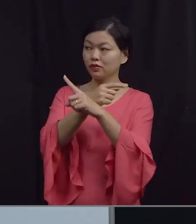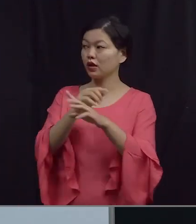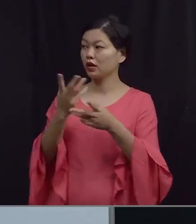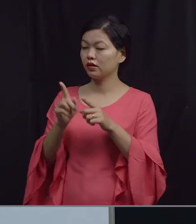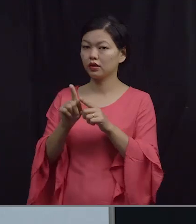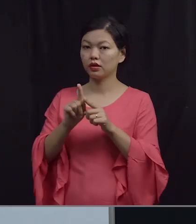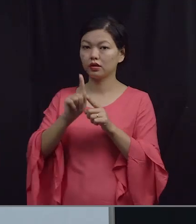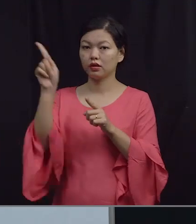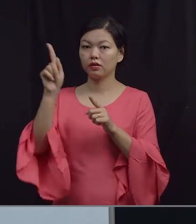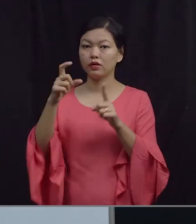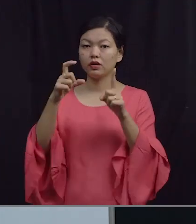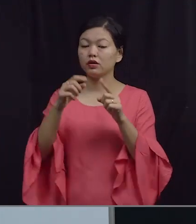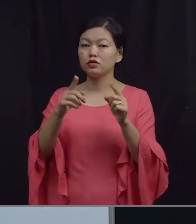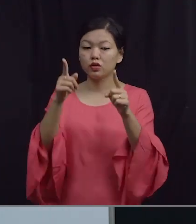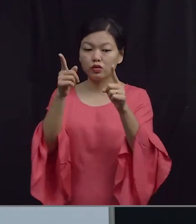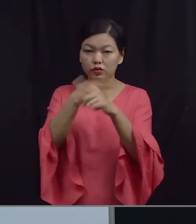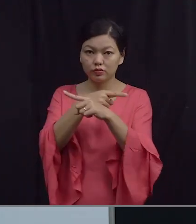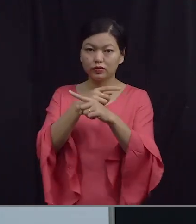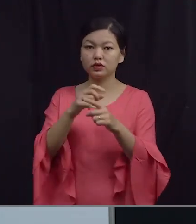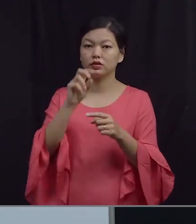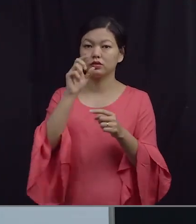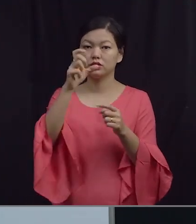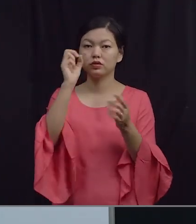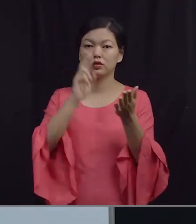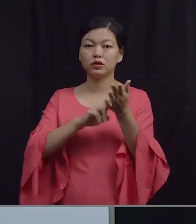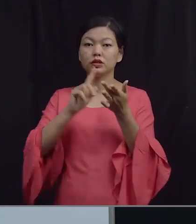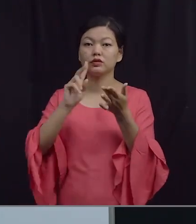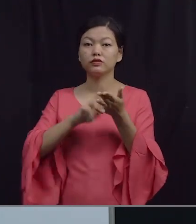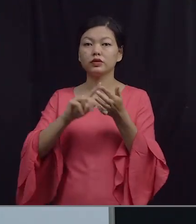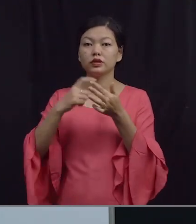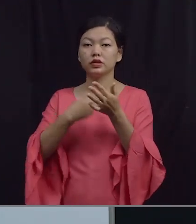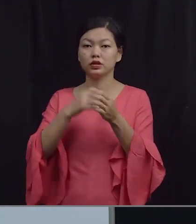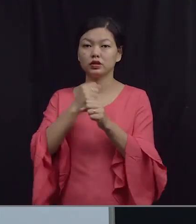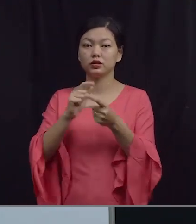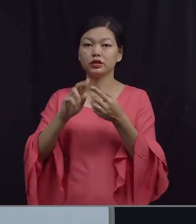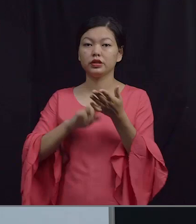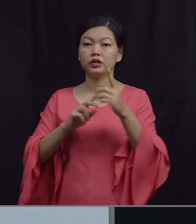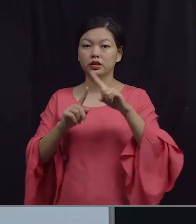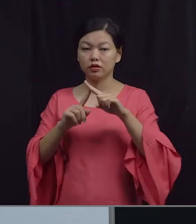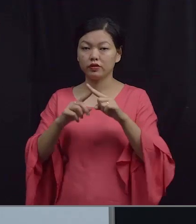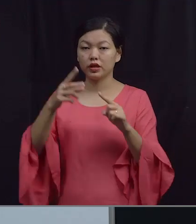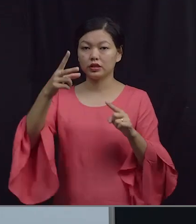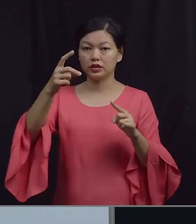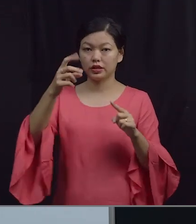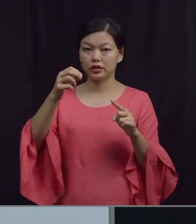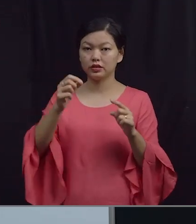Okay, let me give you the definition with the help of a proper diagram. Say I am considering